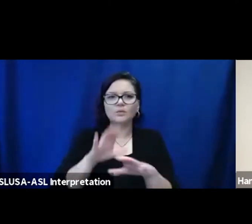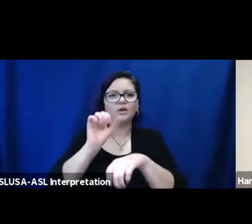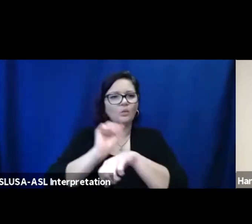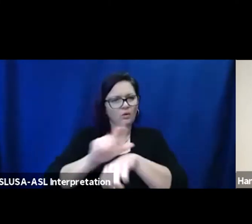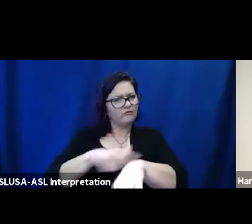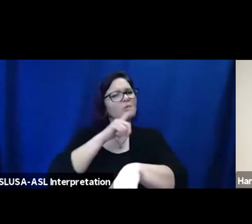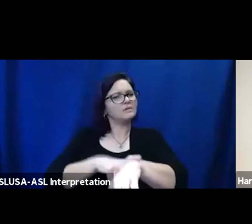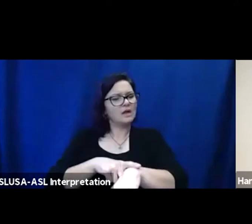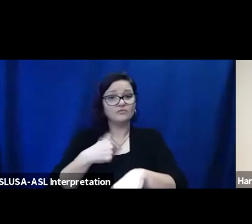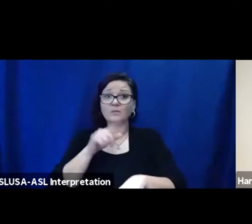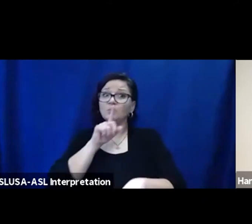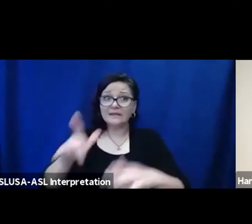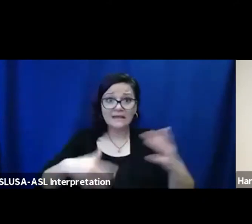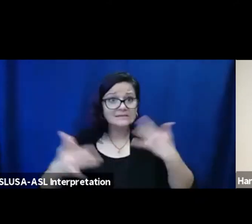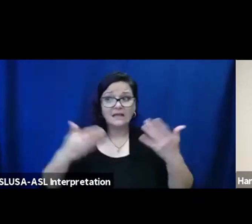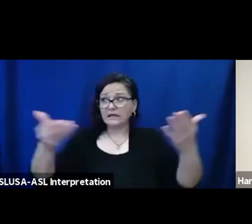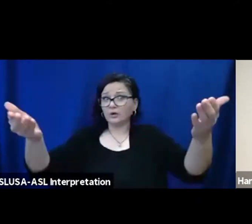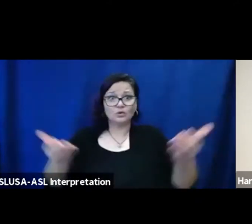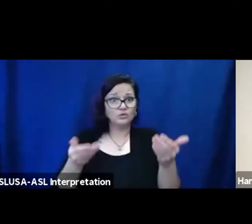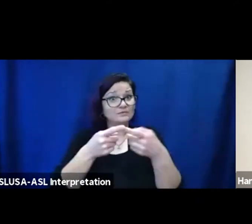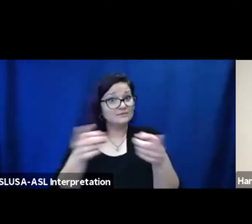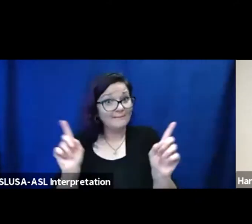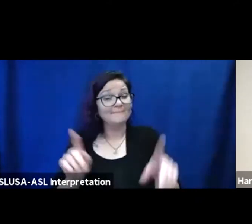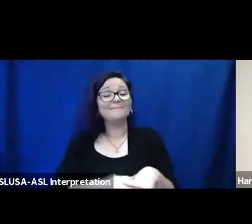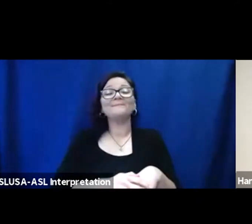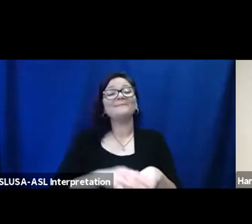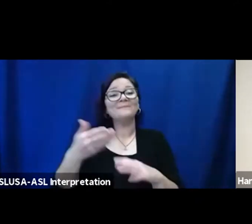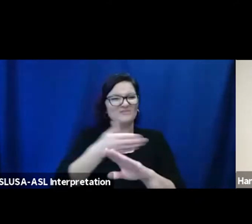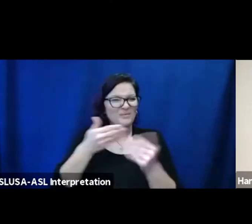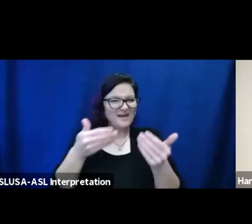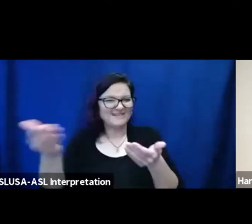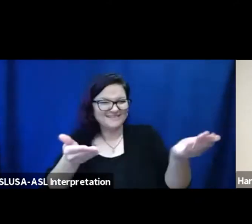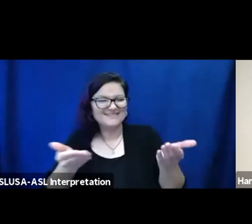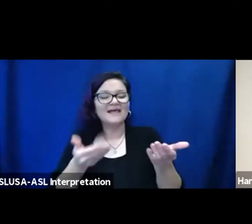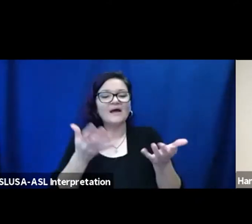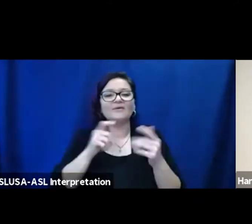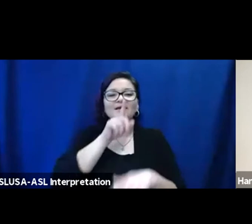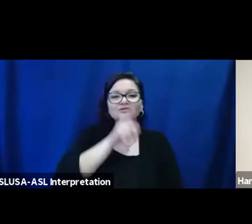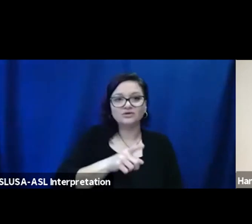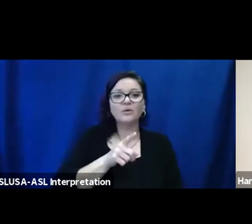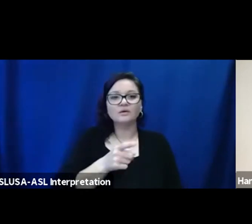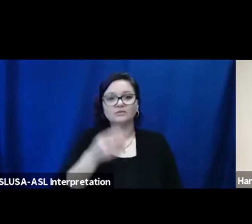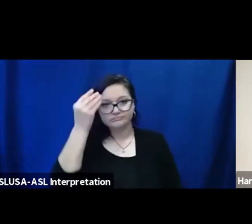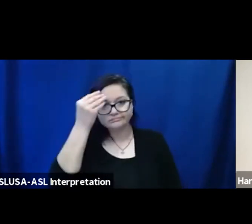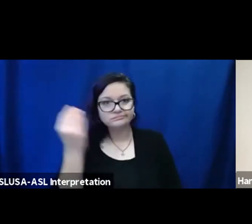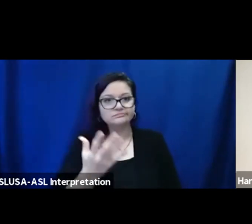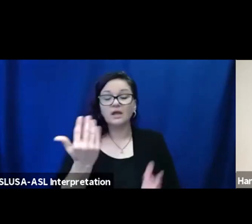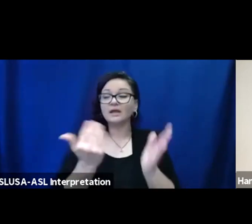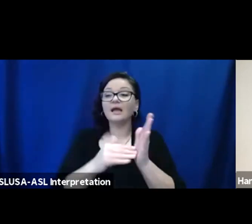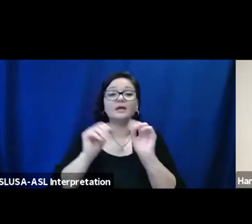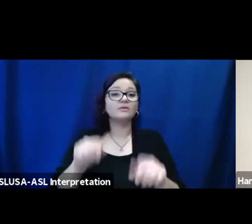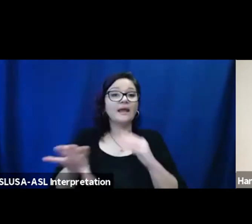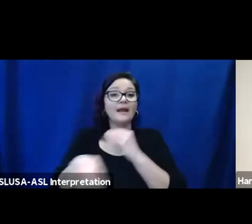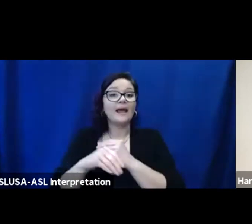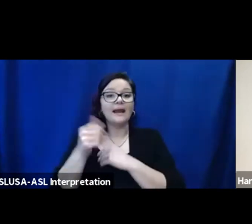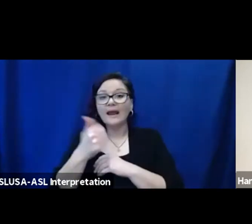I'm very excited to introduce them. Before I do, I just want to make sure to let you know, again, you can put your